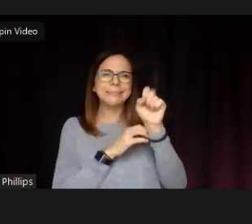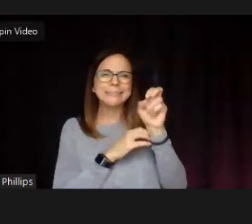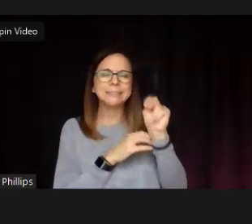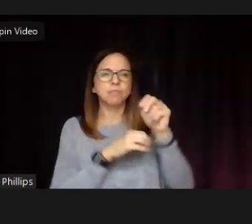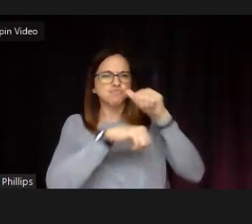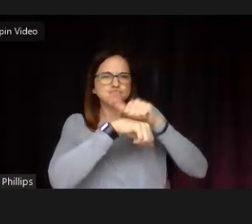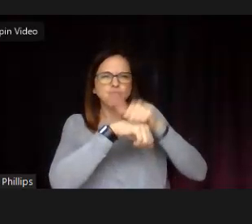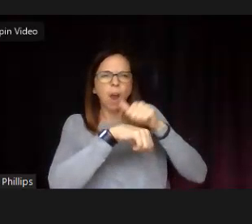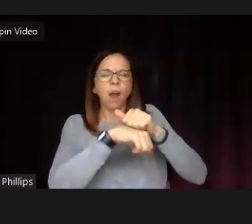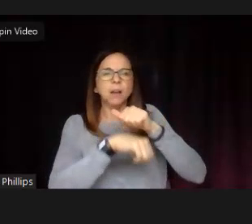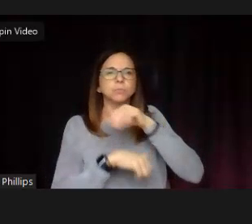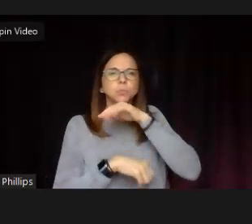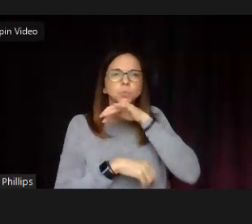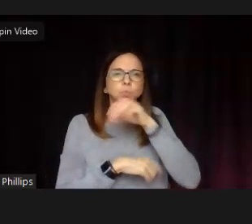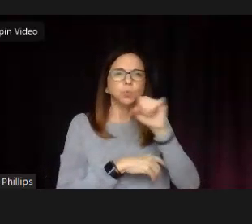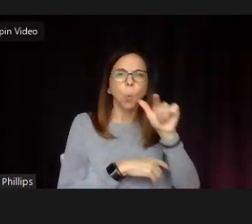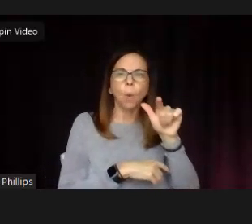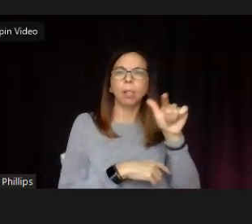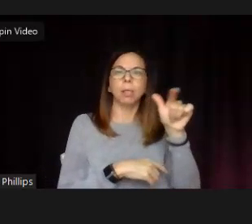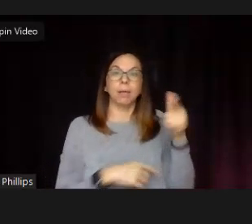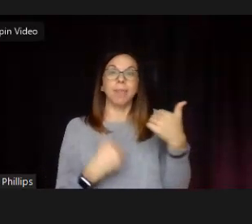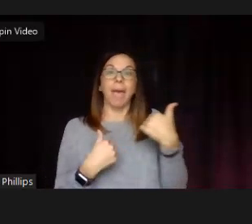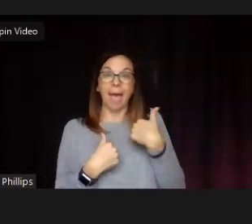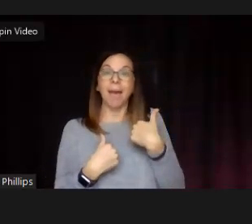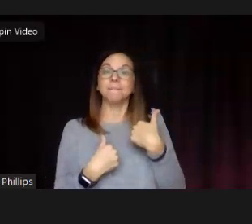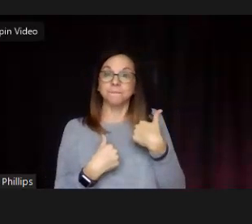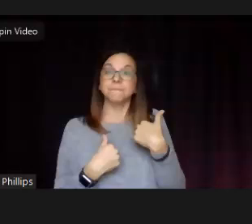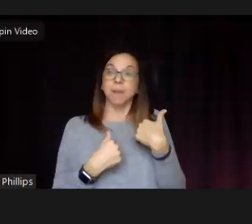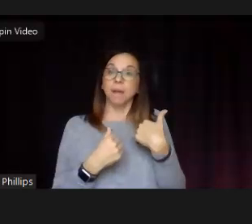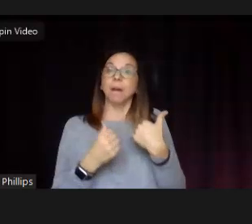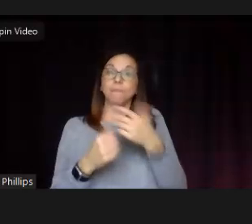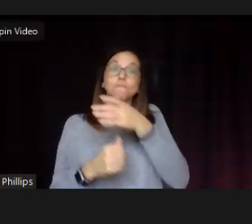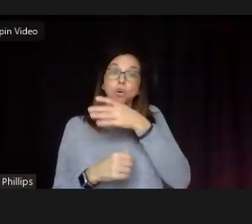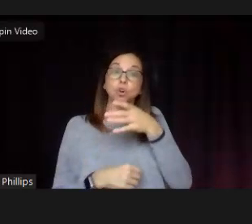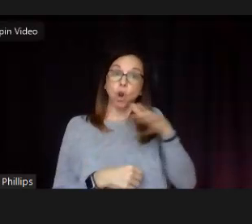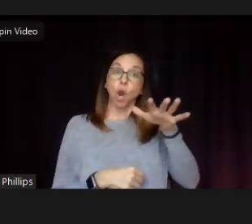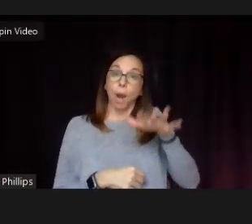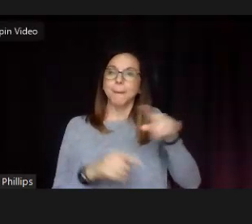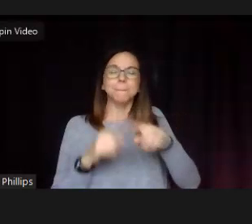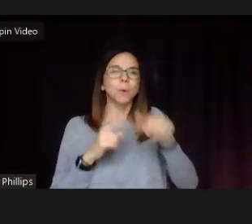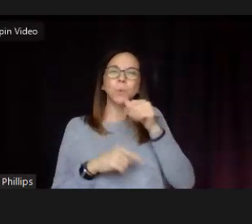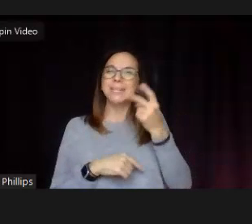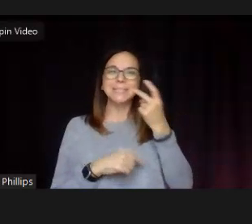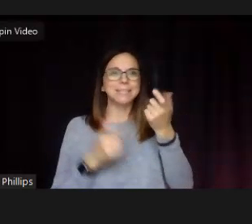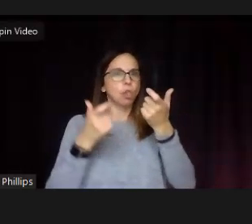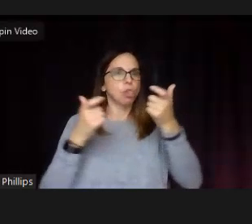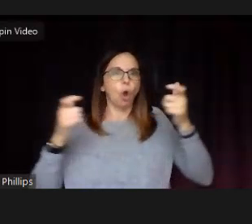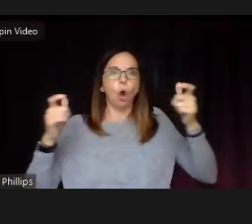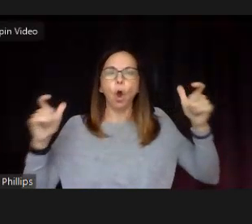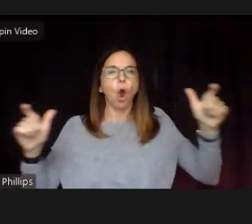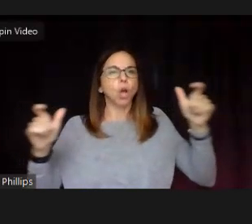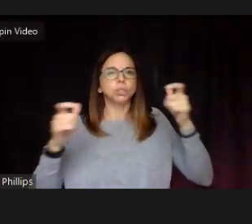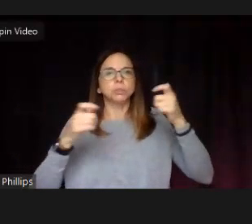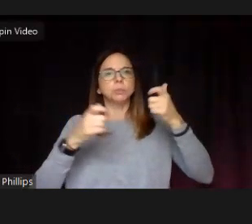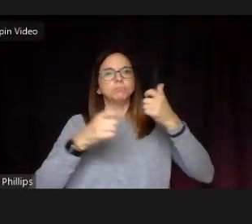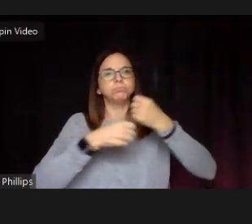had small family farms to grow food that they would use as a family, right? But we didn't see large mass